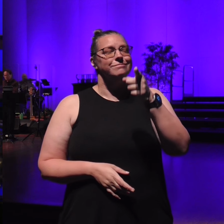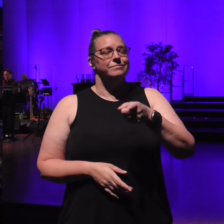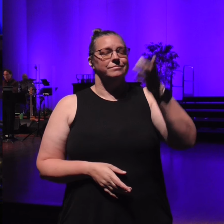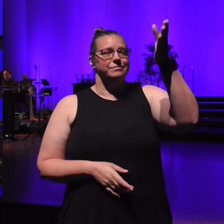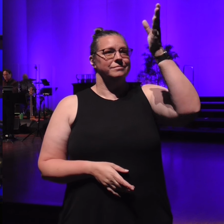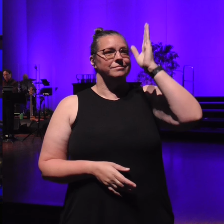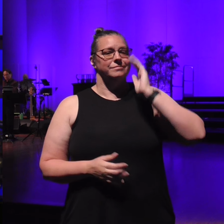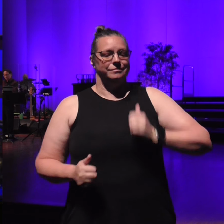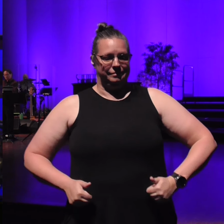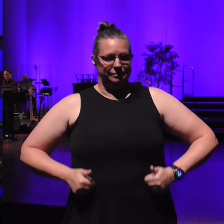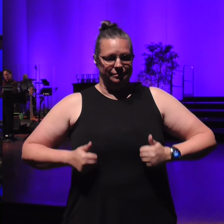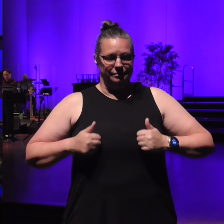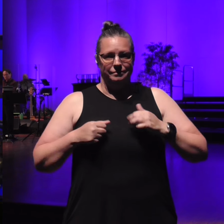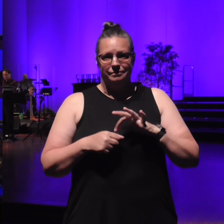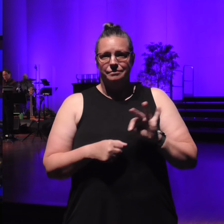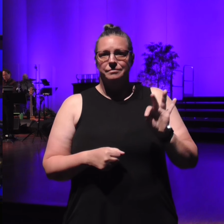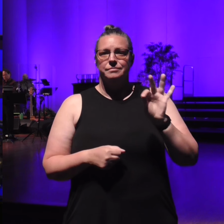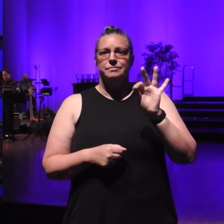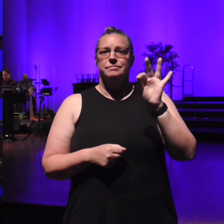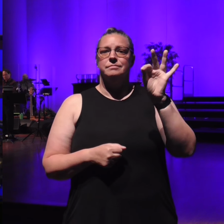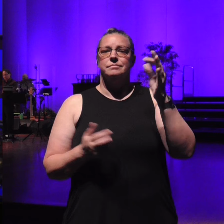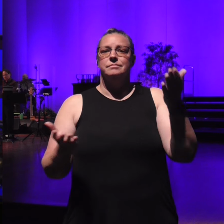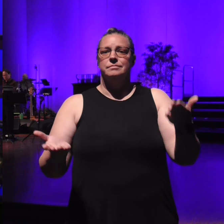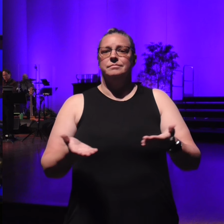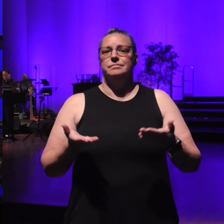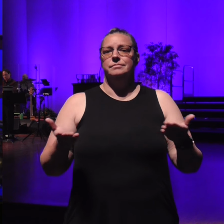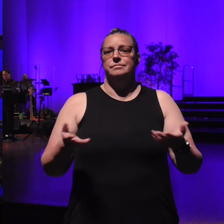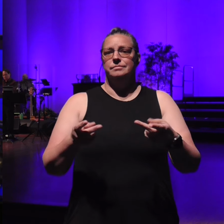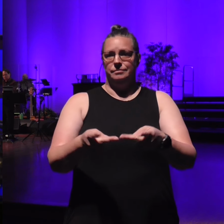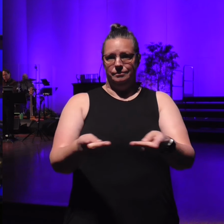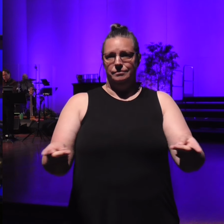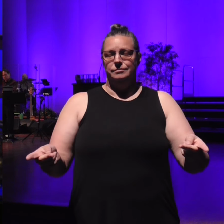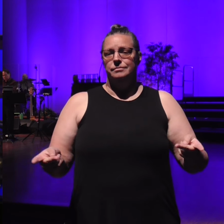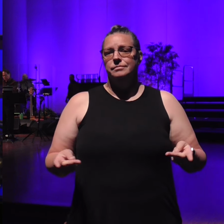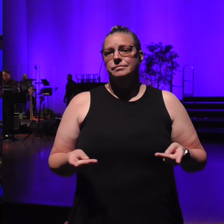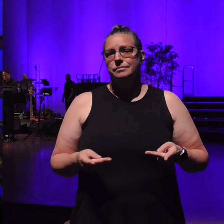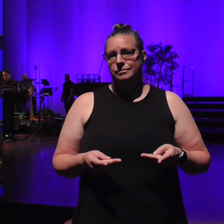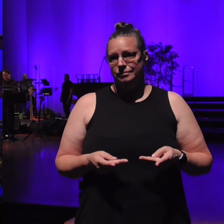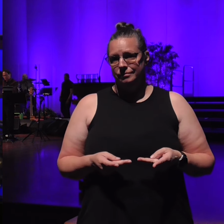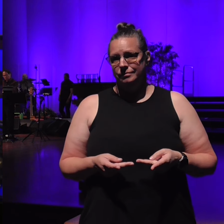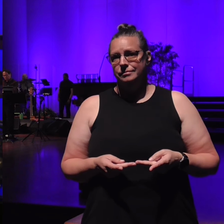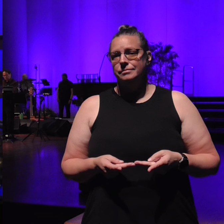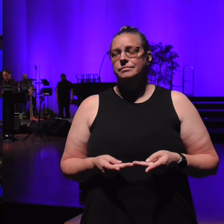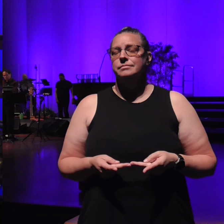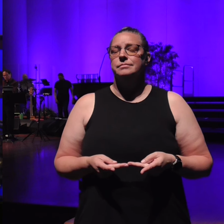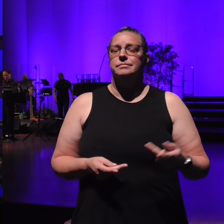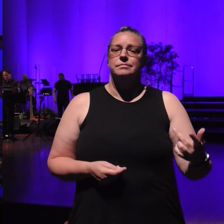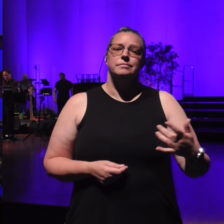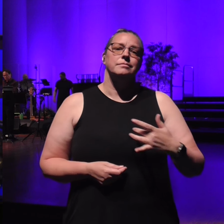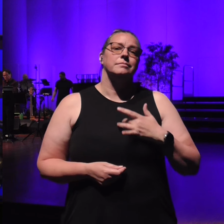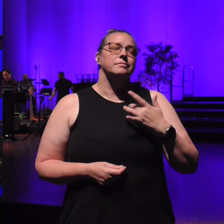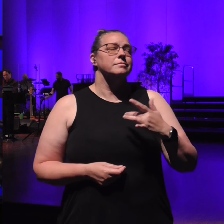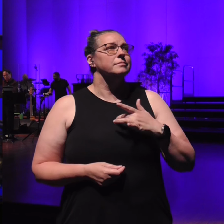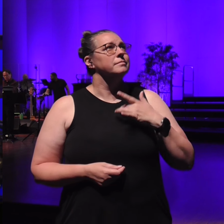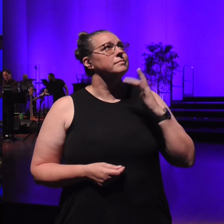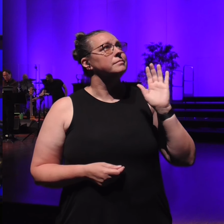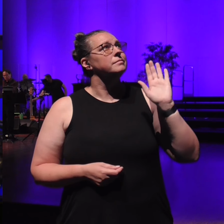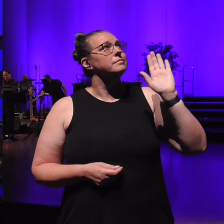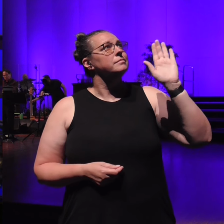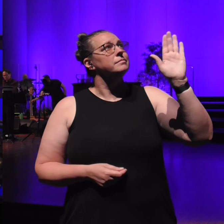Surely the presence of God is in this place. I